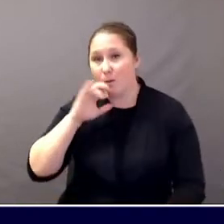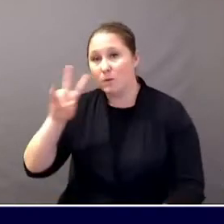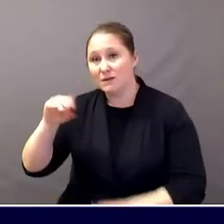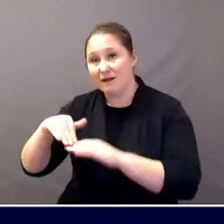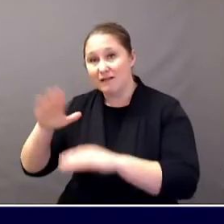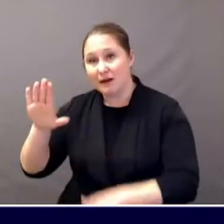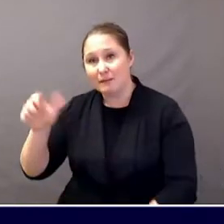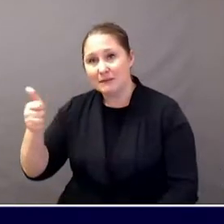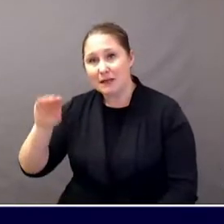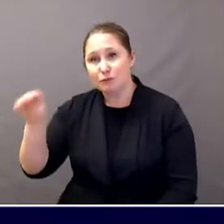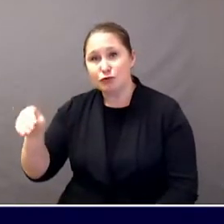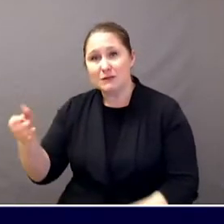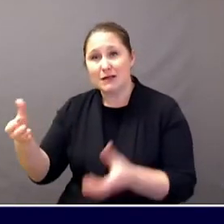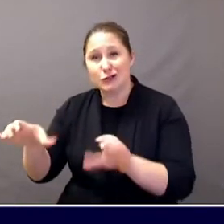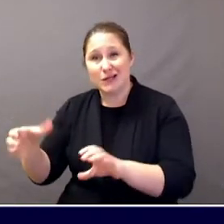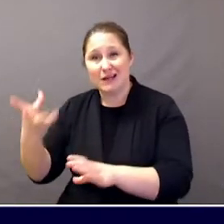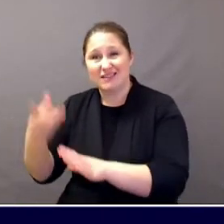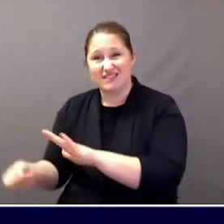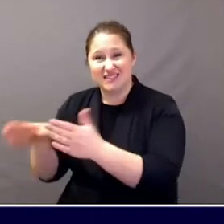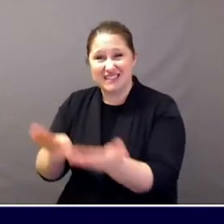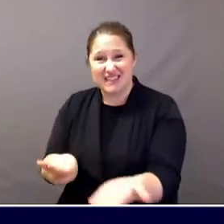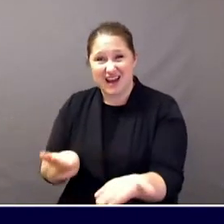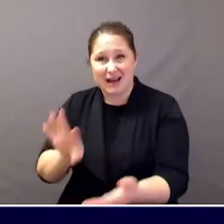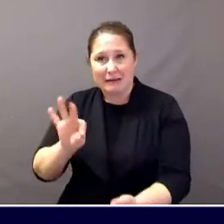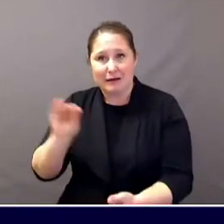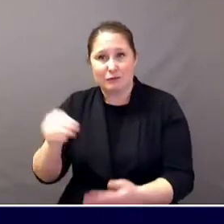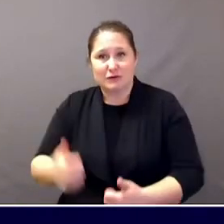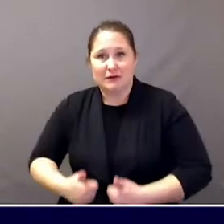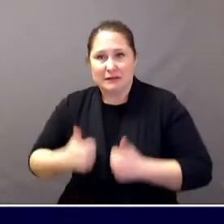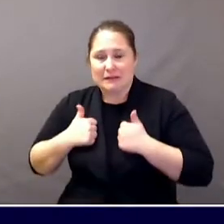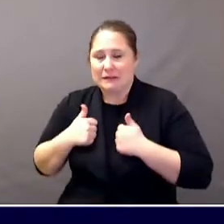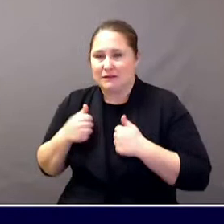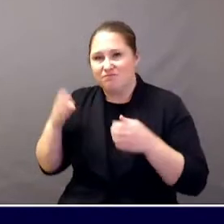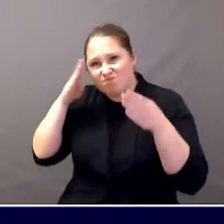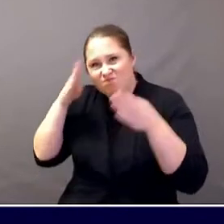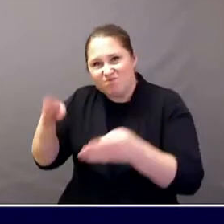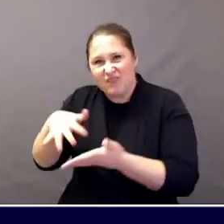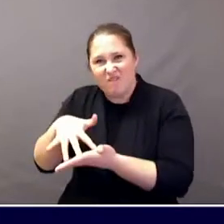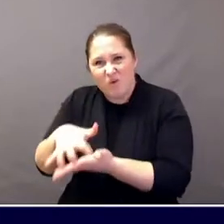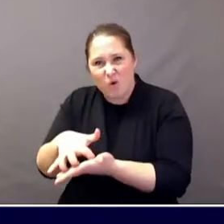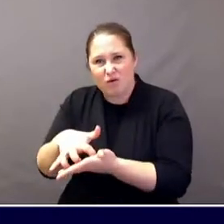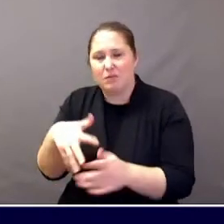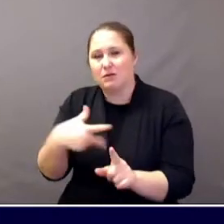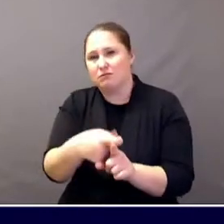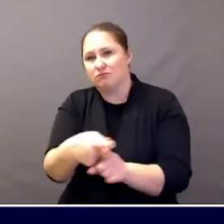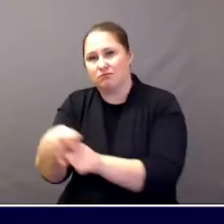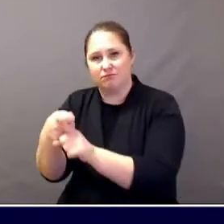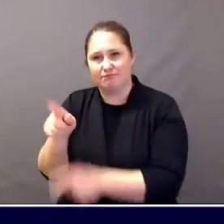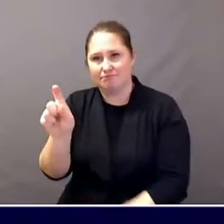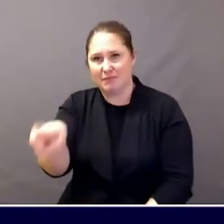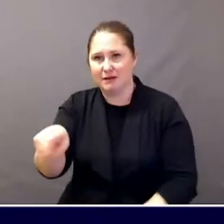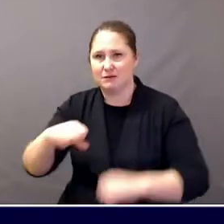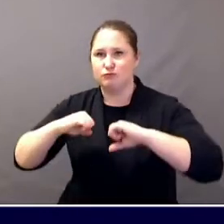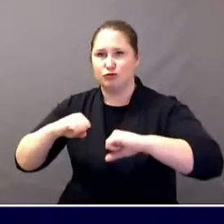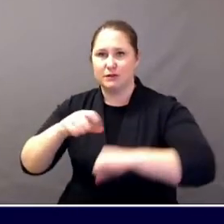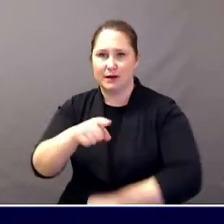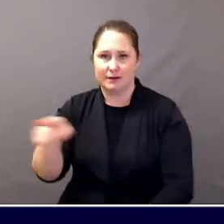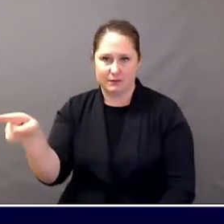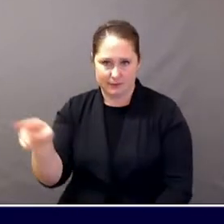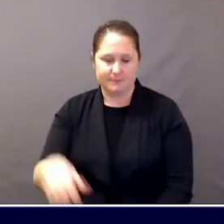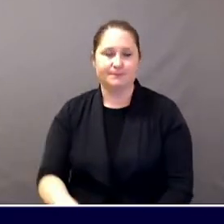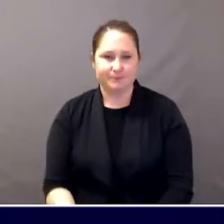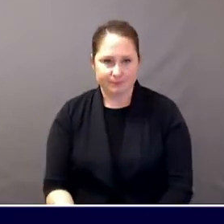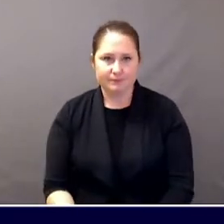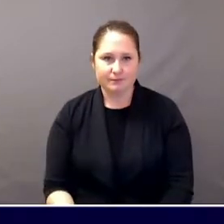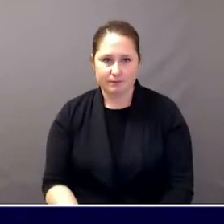the federal government is saying now as well, that we have to protect the most vulnerable first and foremost. Nobody's off